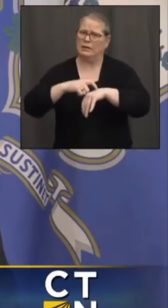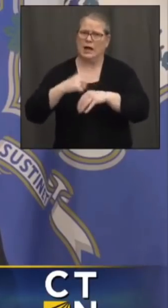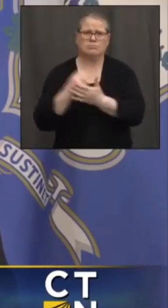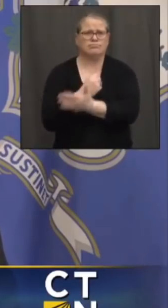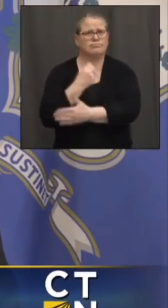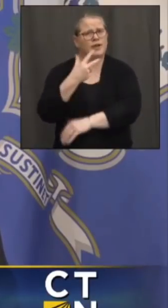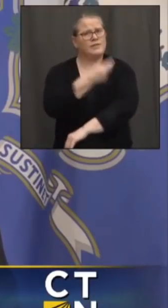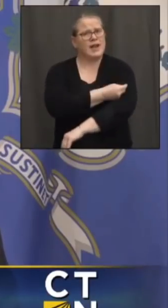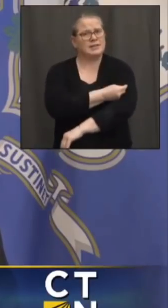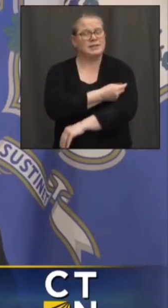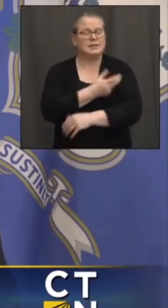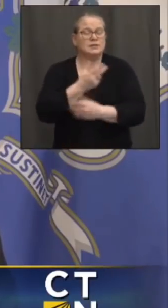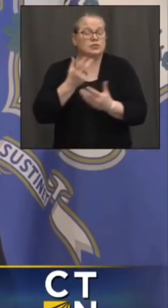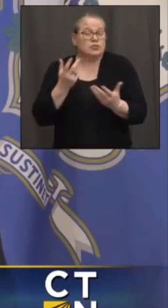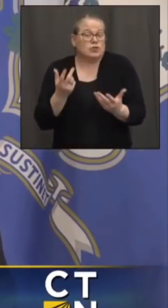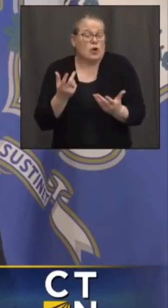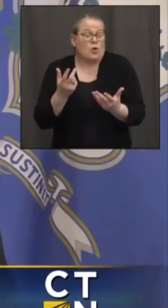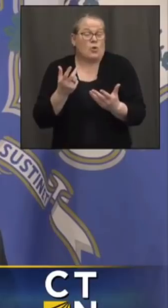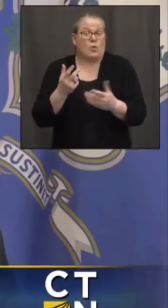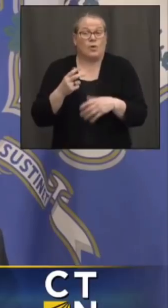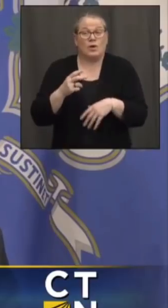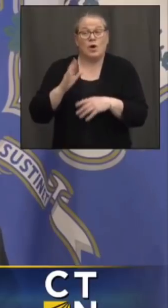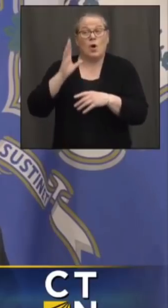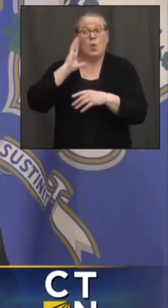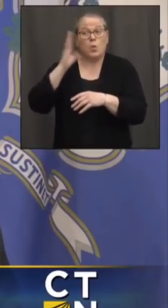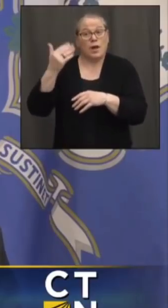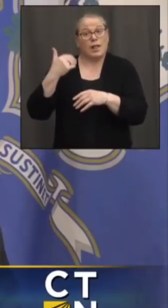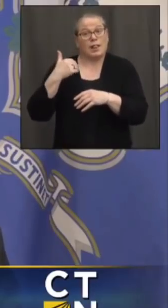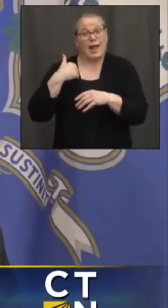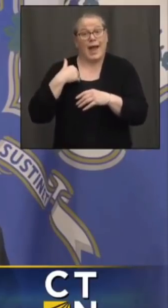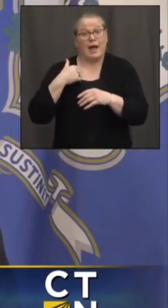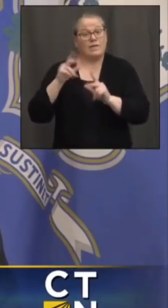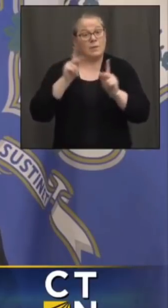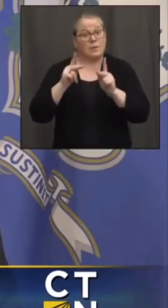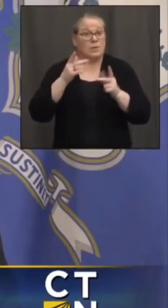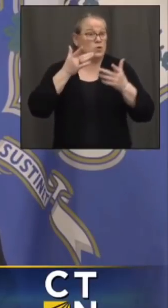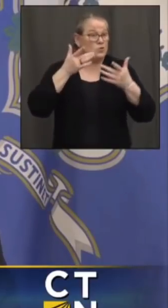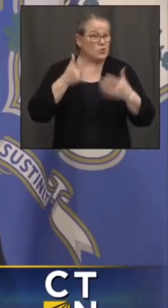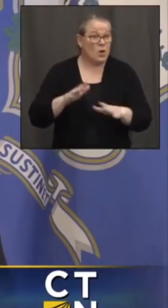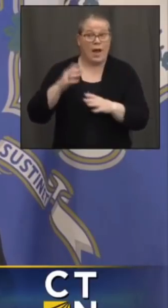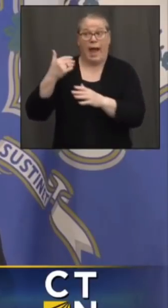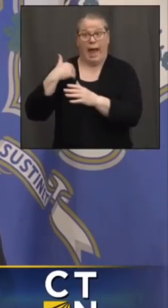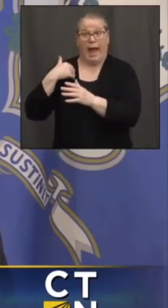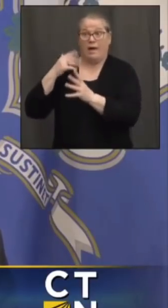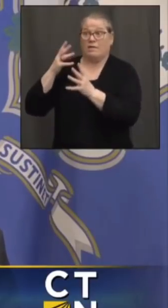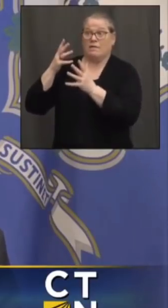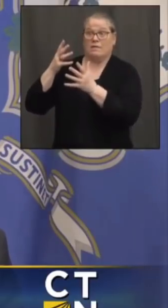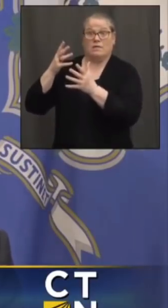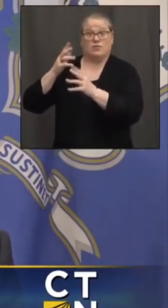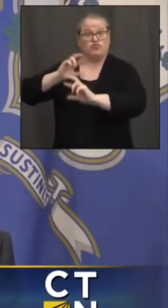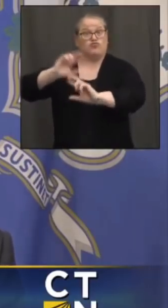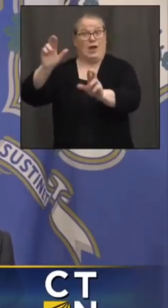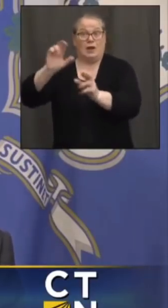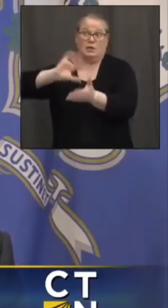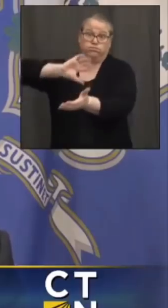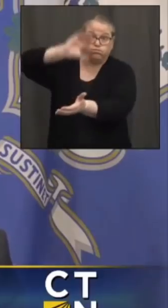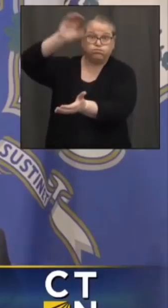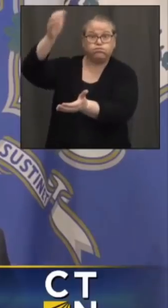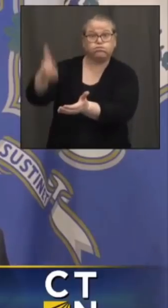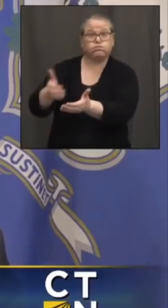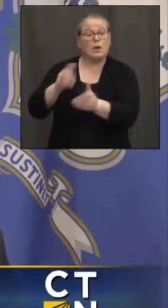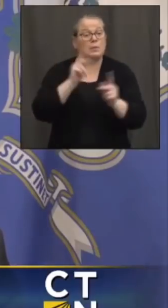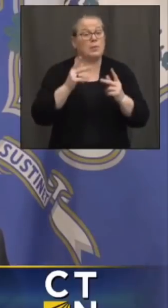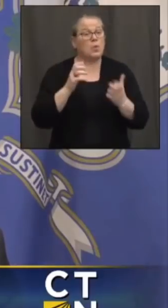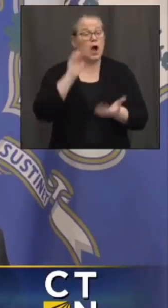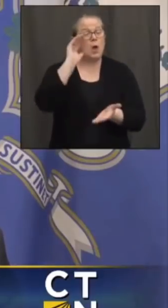So I'm not sure that supply will outstrip demand as quickly as Dr. Gottlieb has suggested, but we talk about it a fair